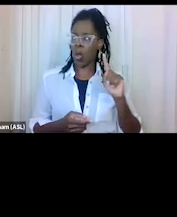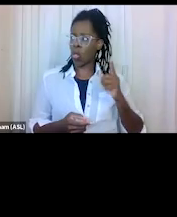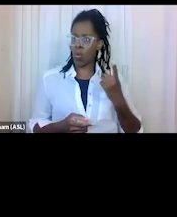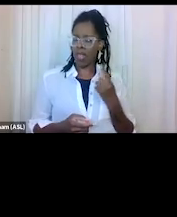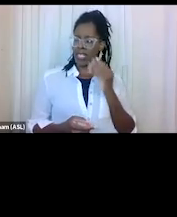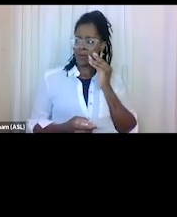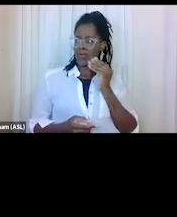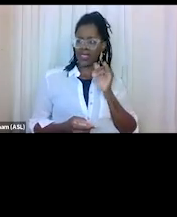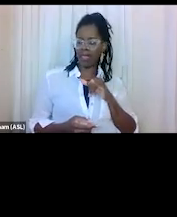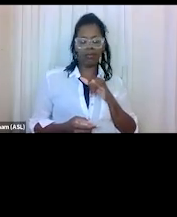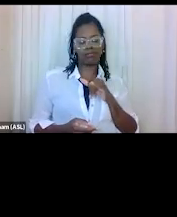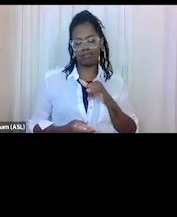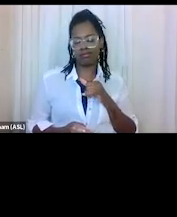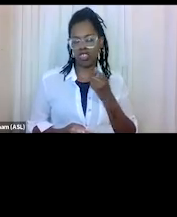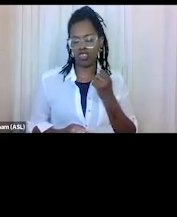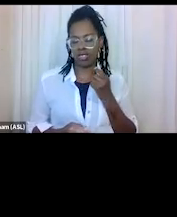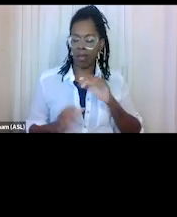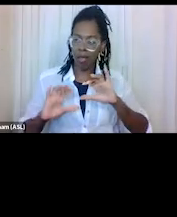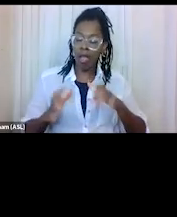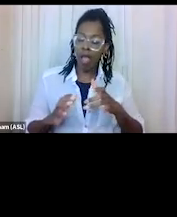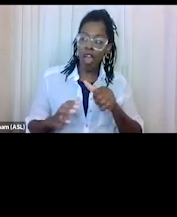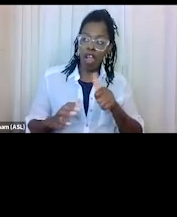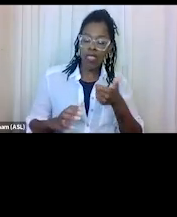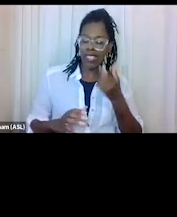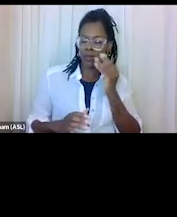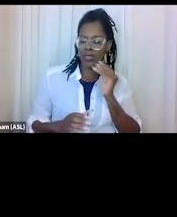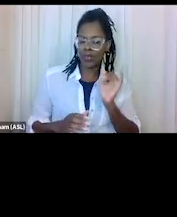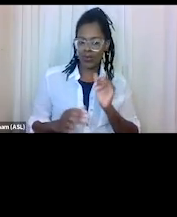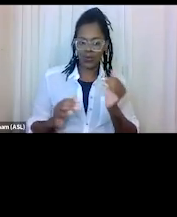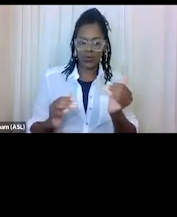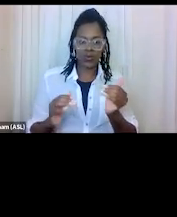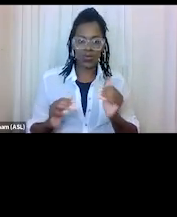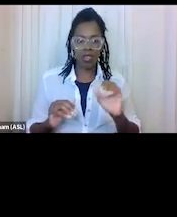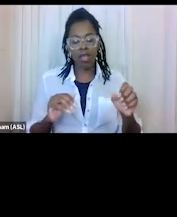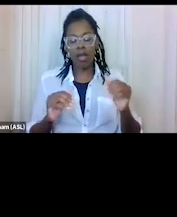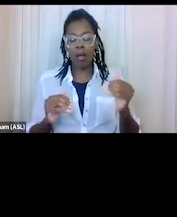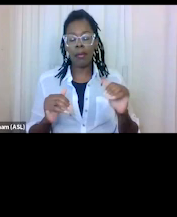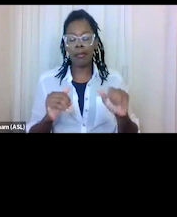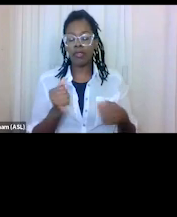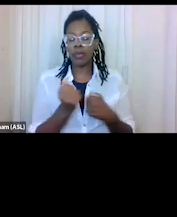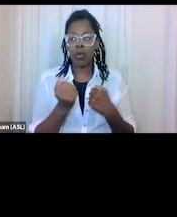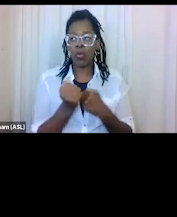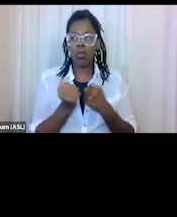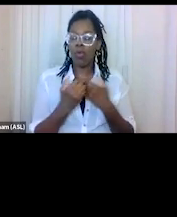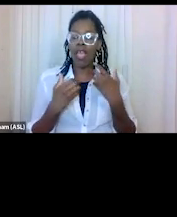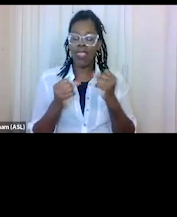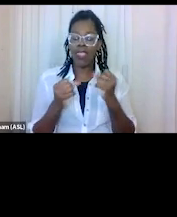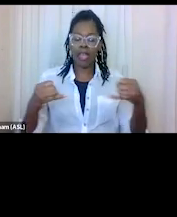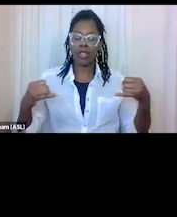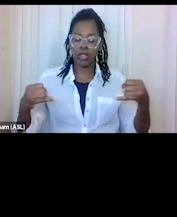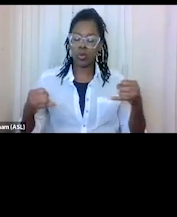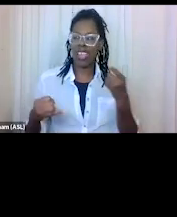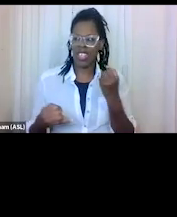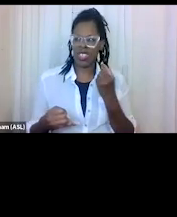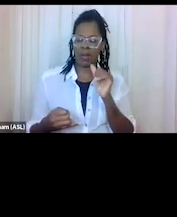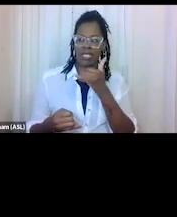something. That space also is a place to uphold healthy boundaries, but are also flexible and open to mistakes. So understanding that young